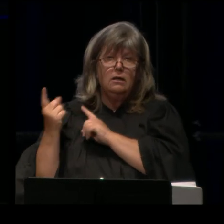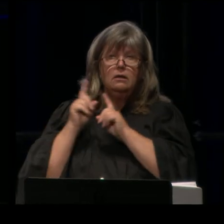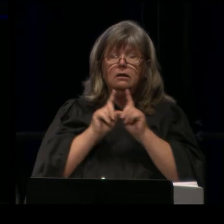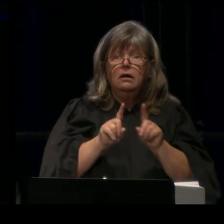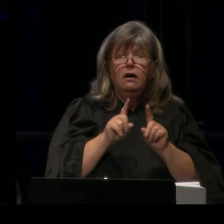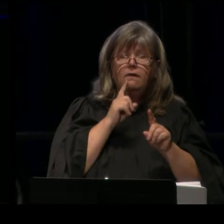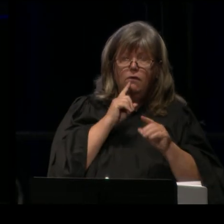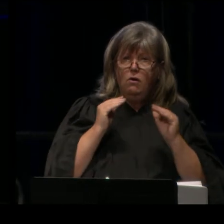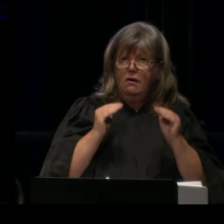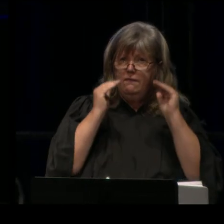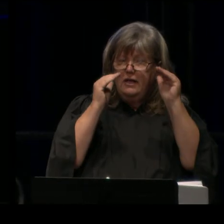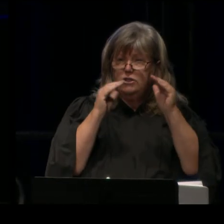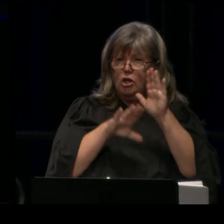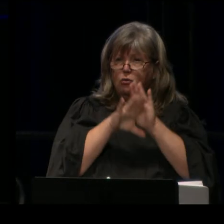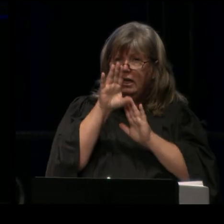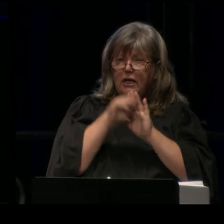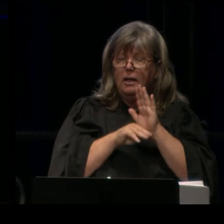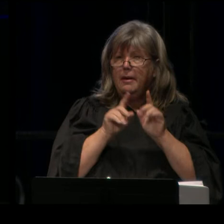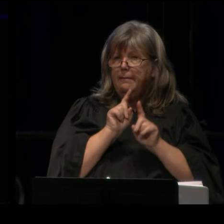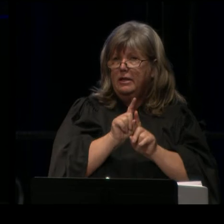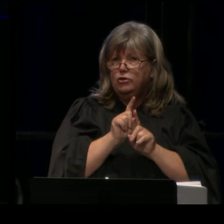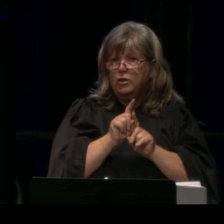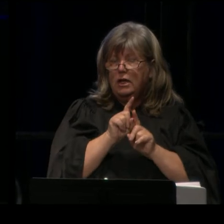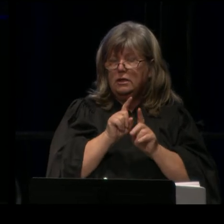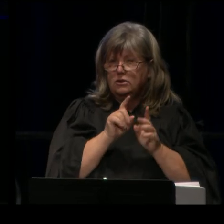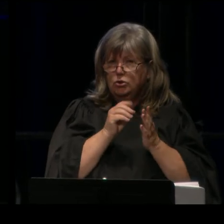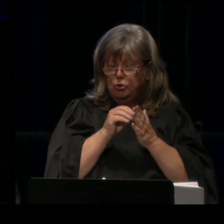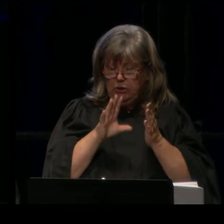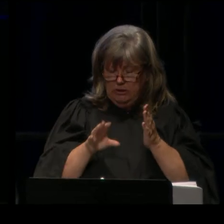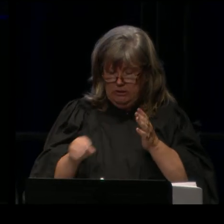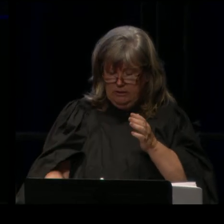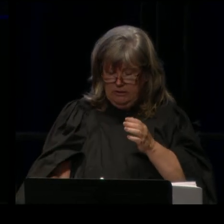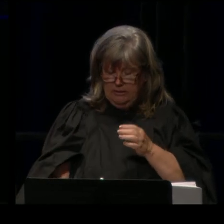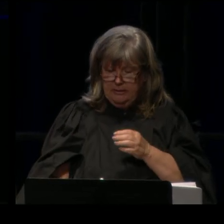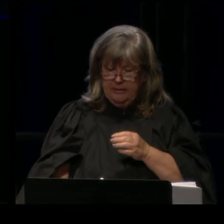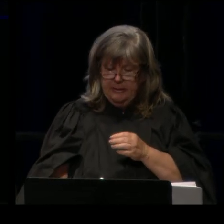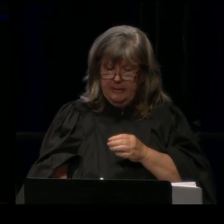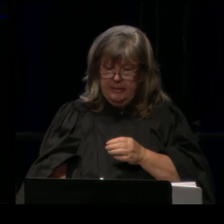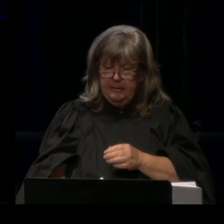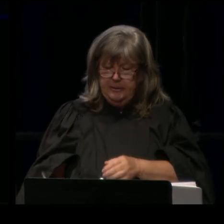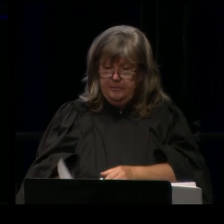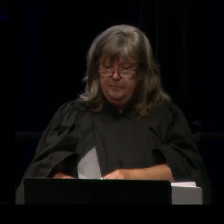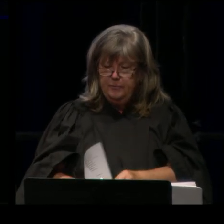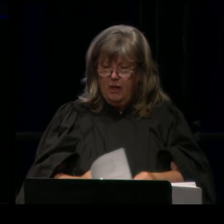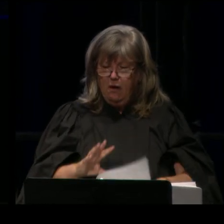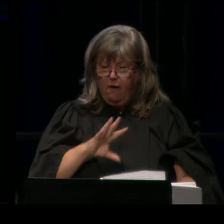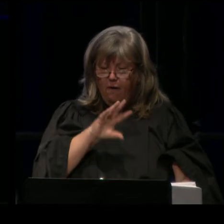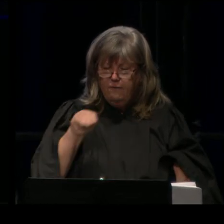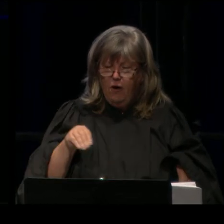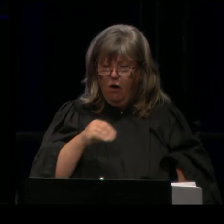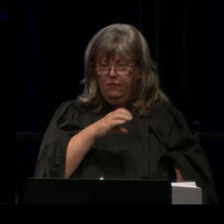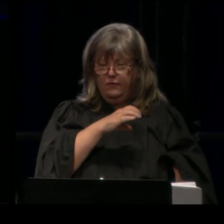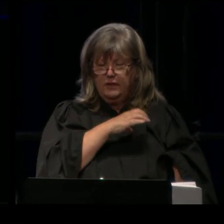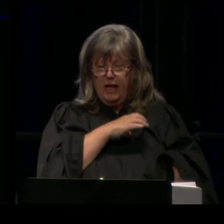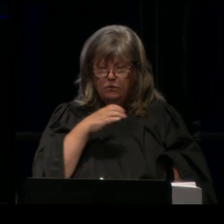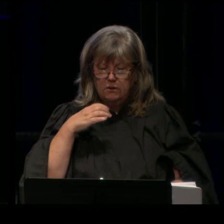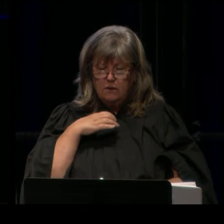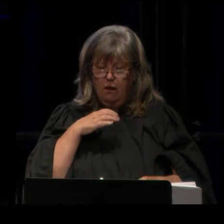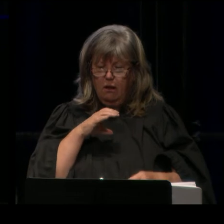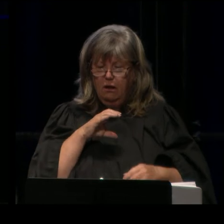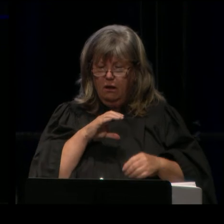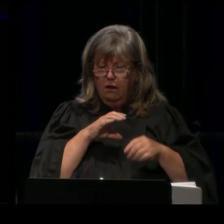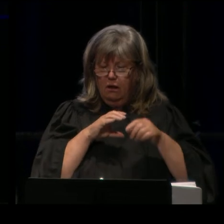curriculum. He participated in the Department Council, the Graduate Studies Council, and was the student representative in departmental